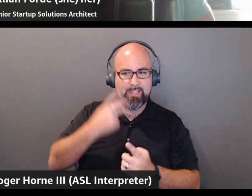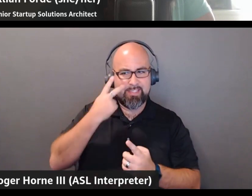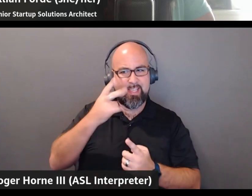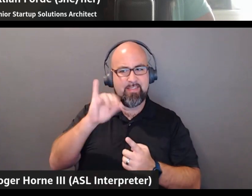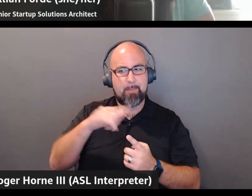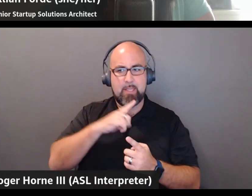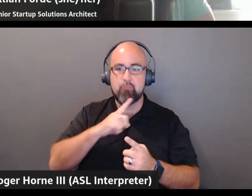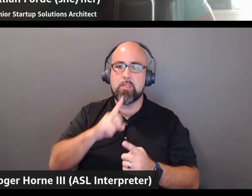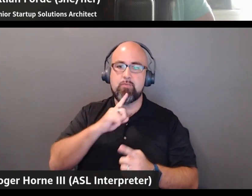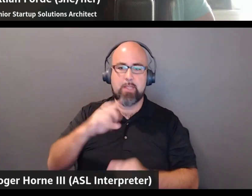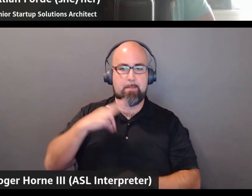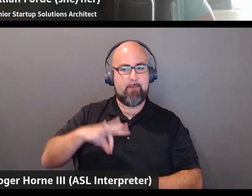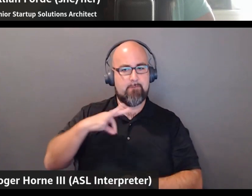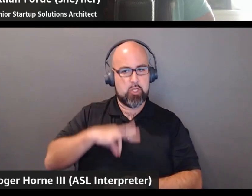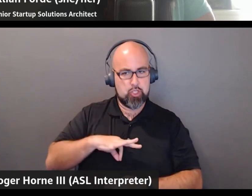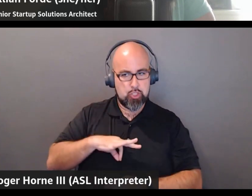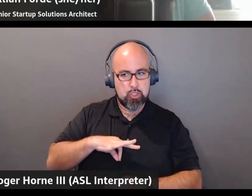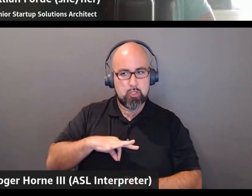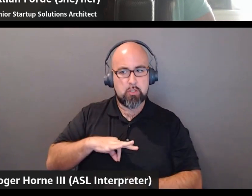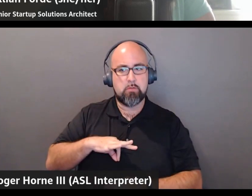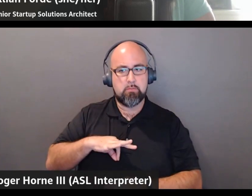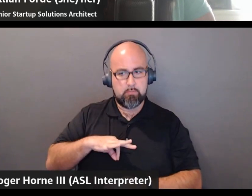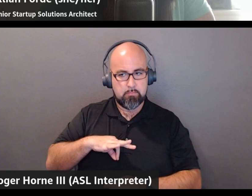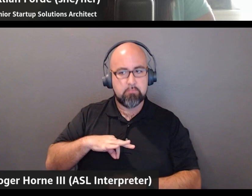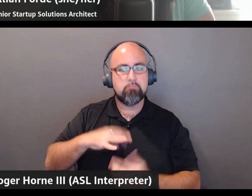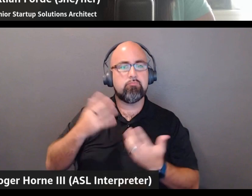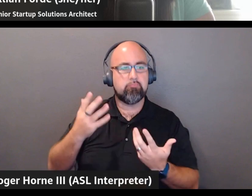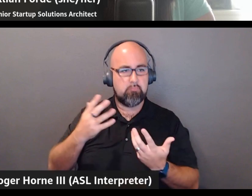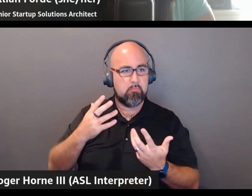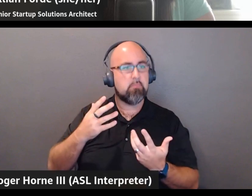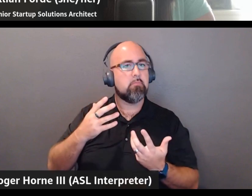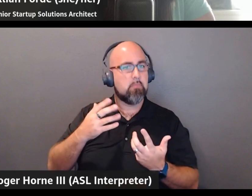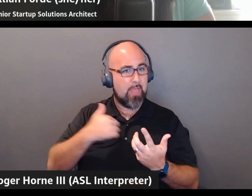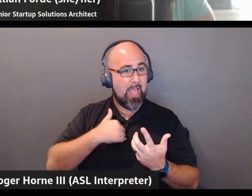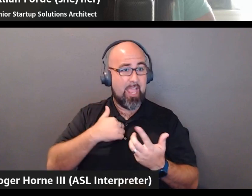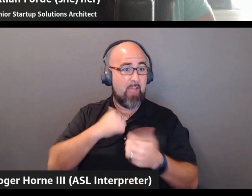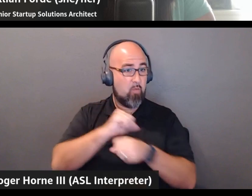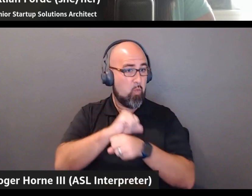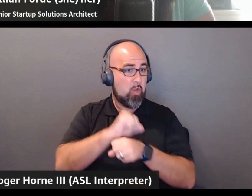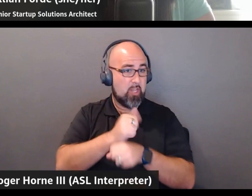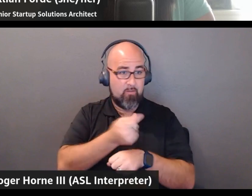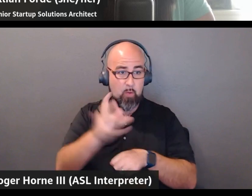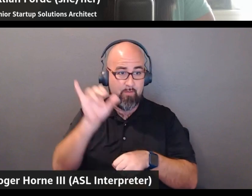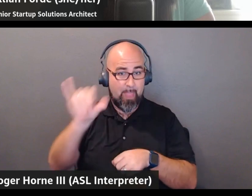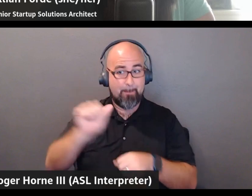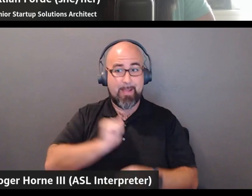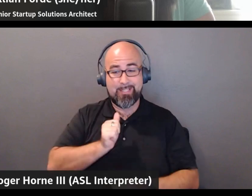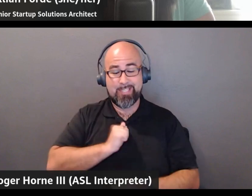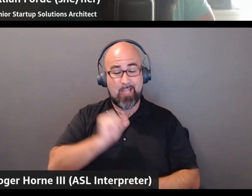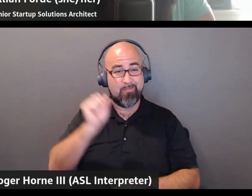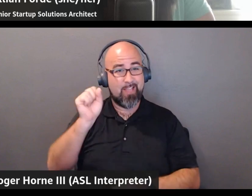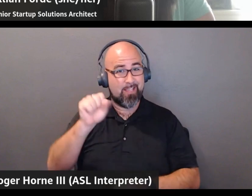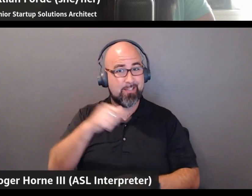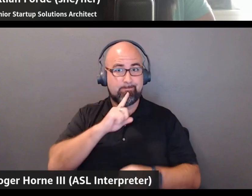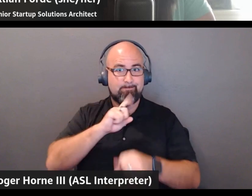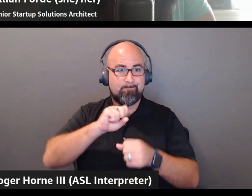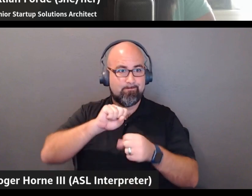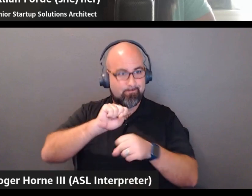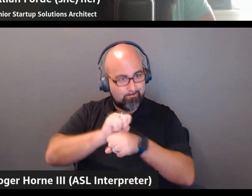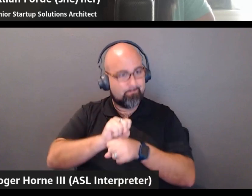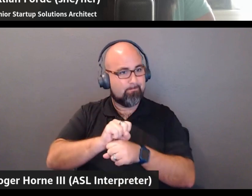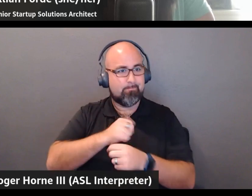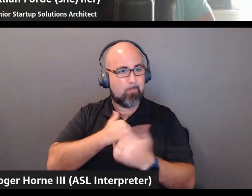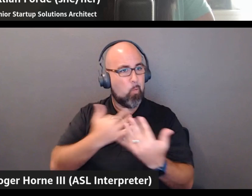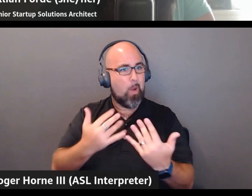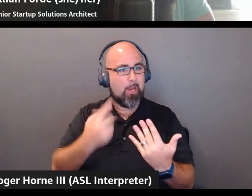really useful for scientific labs. I have worked in a couple of those myself, and indeed, waiting around